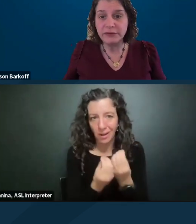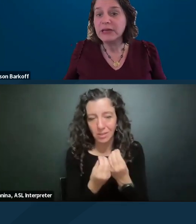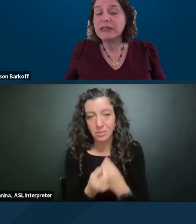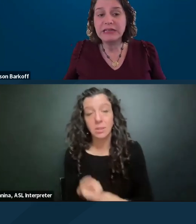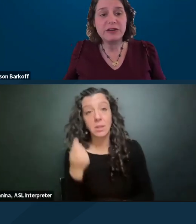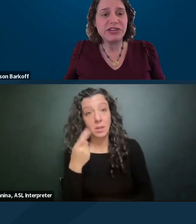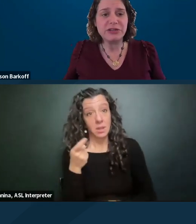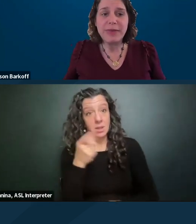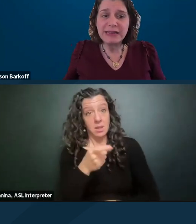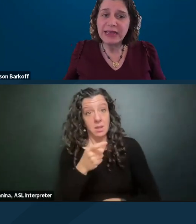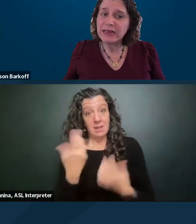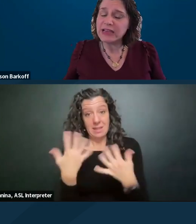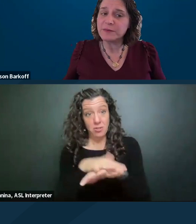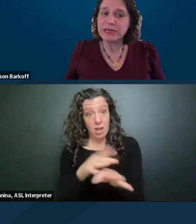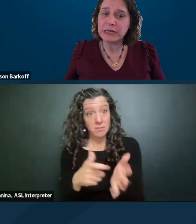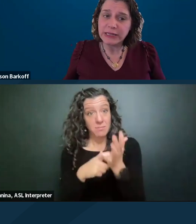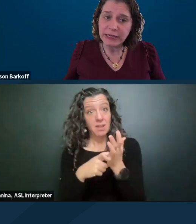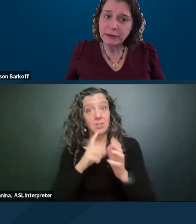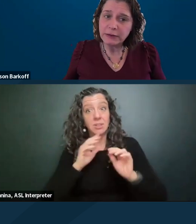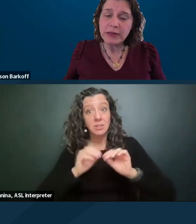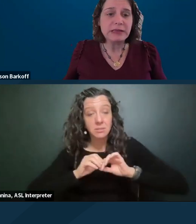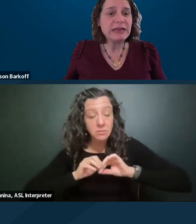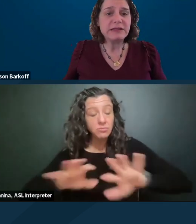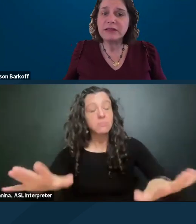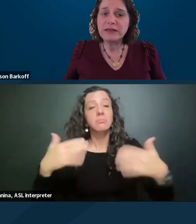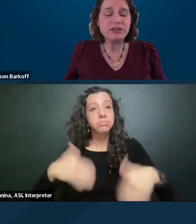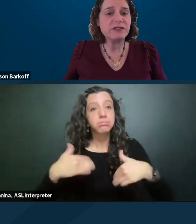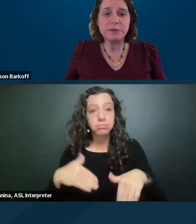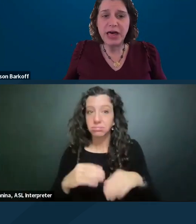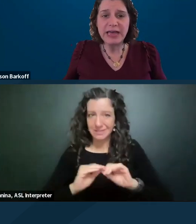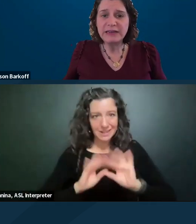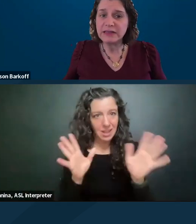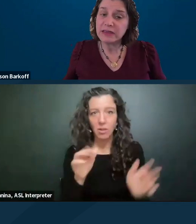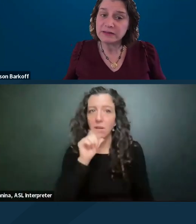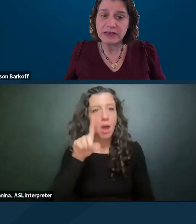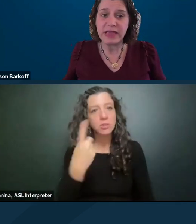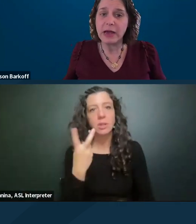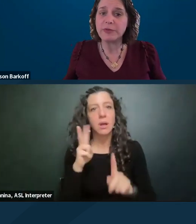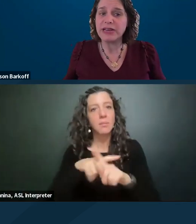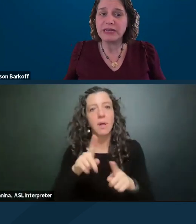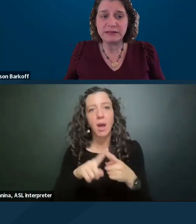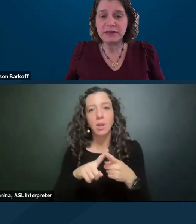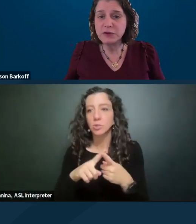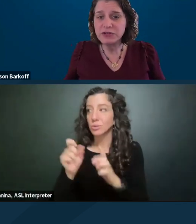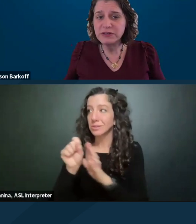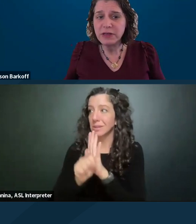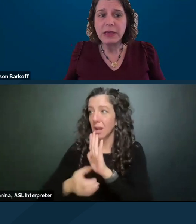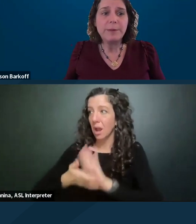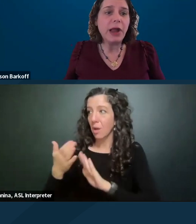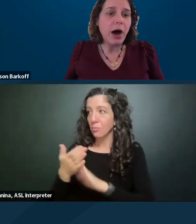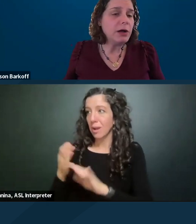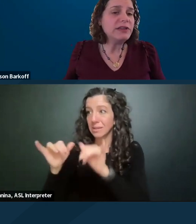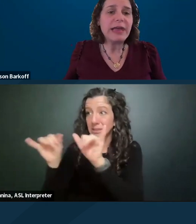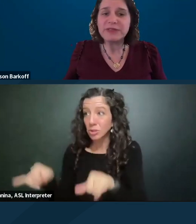reach of the integration mandate has been clear, that it doesn't just apply to things like state-operated